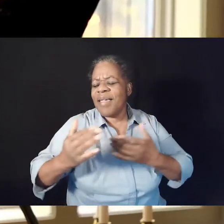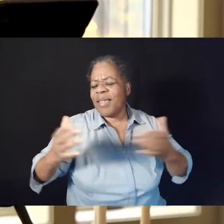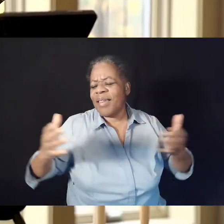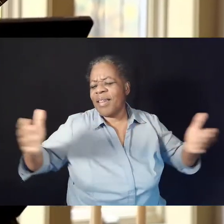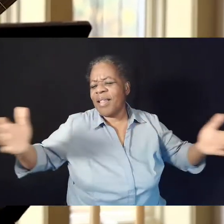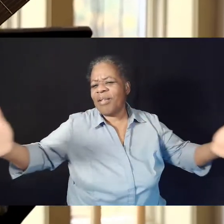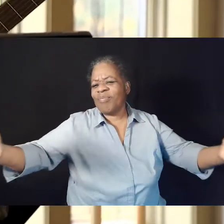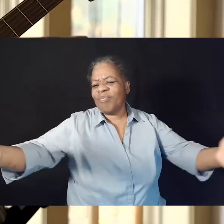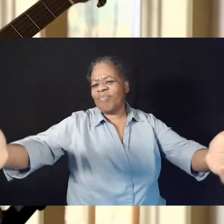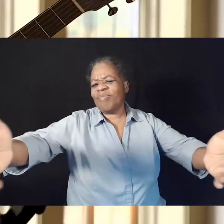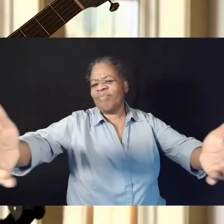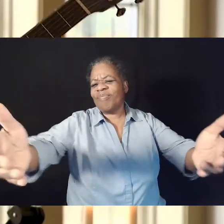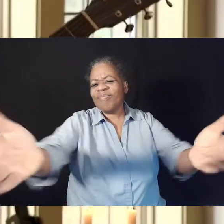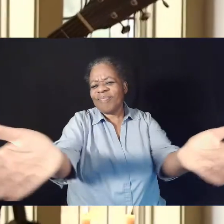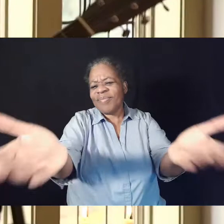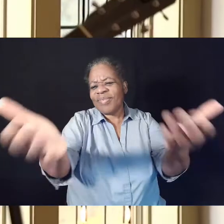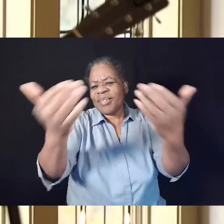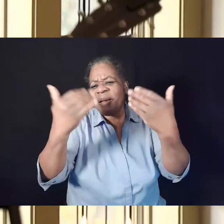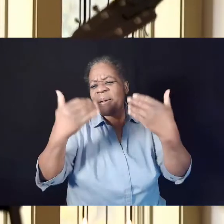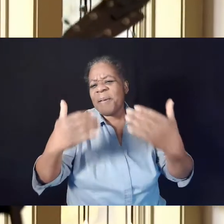arms.